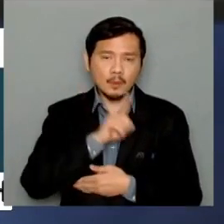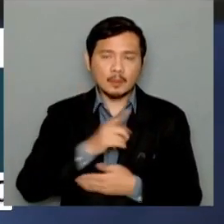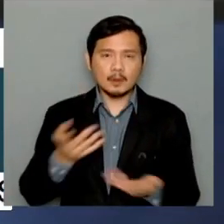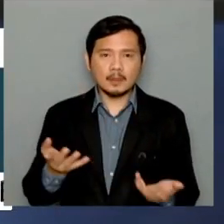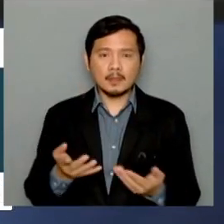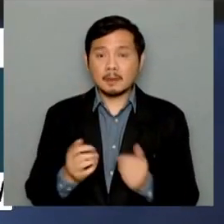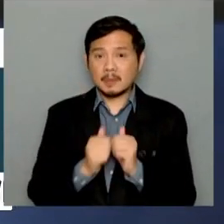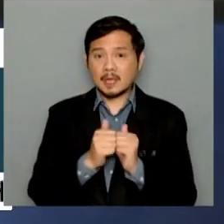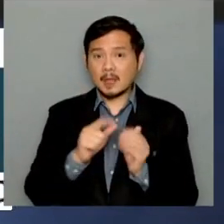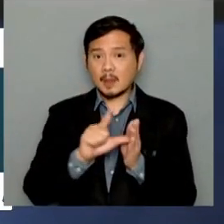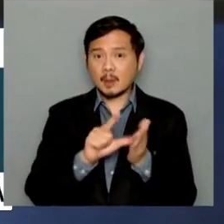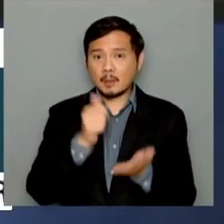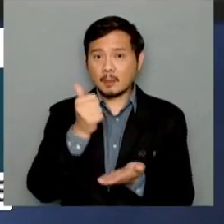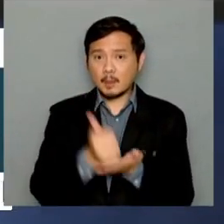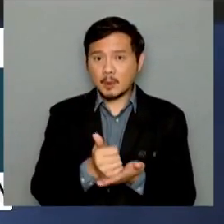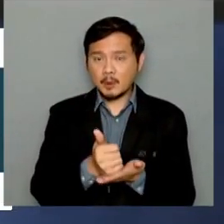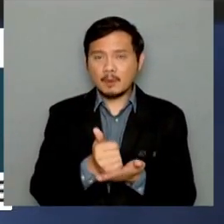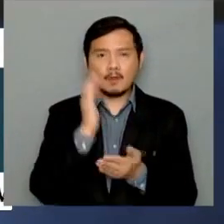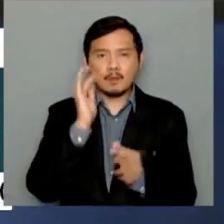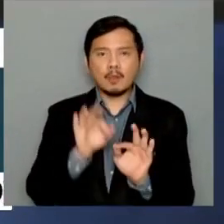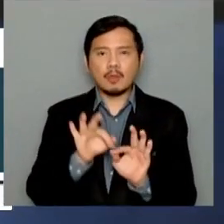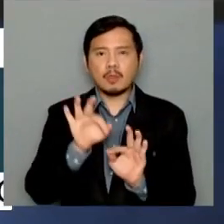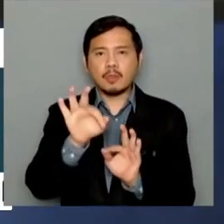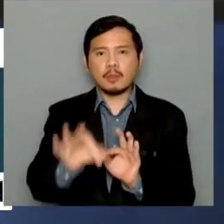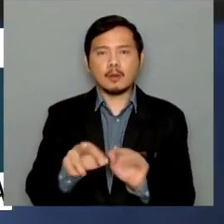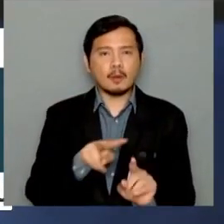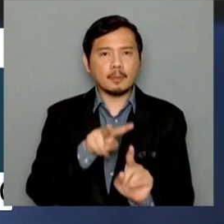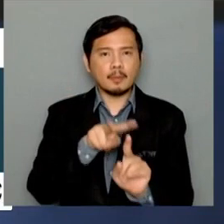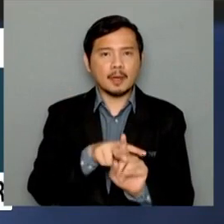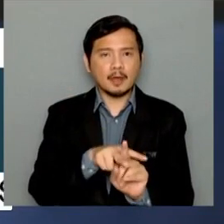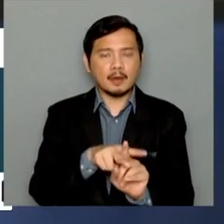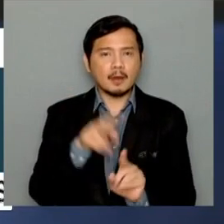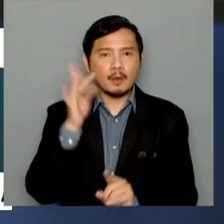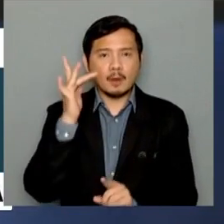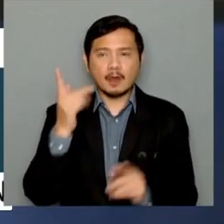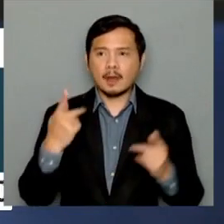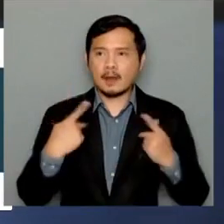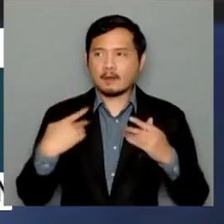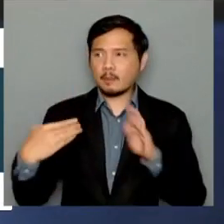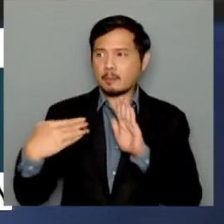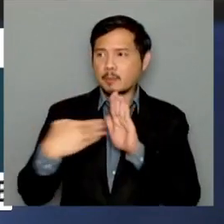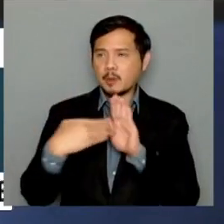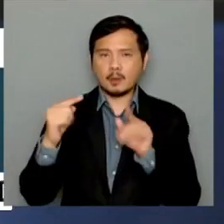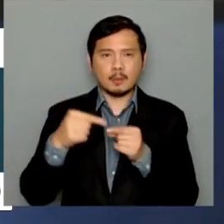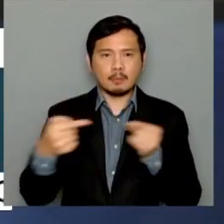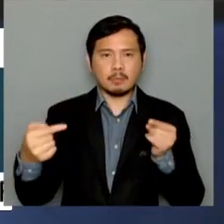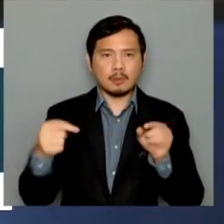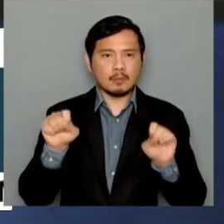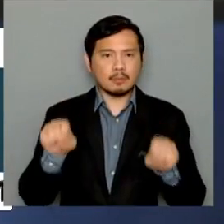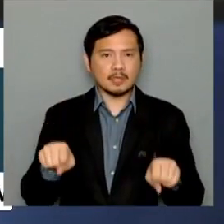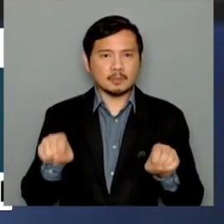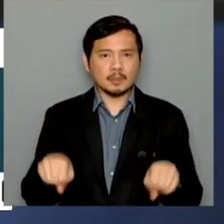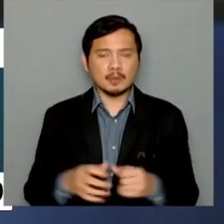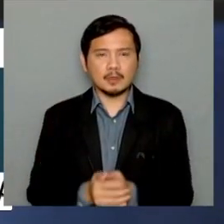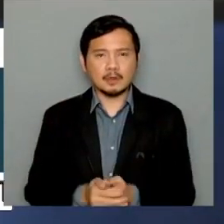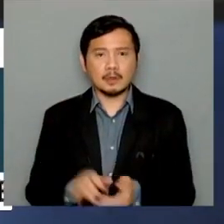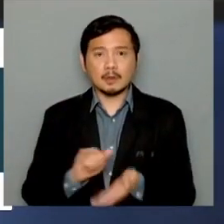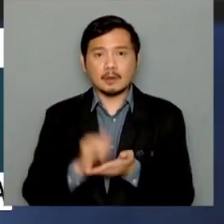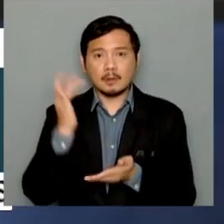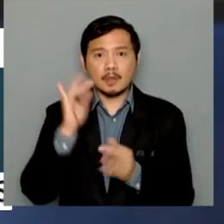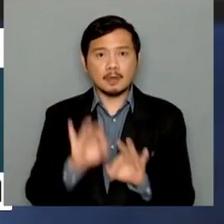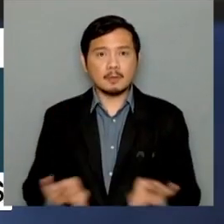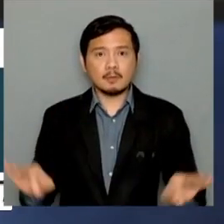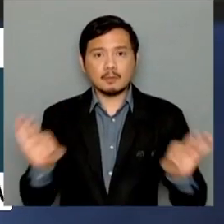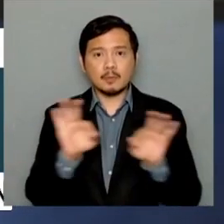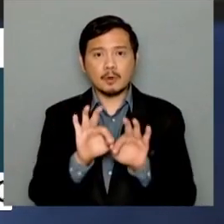of its implementation because it might be challenged. So that's how important it is for him that a law